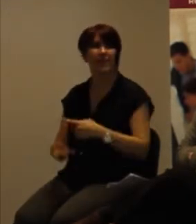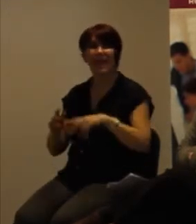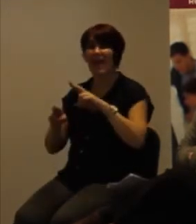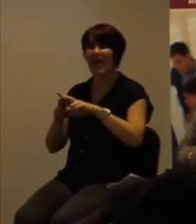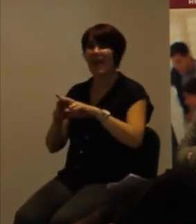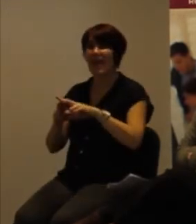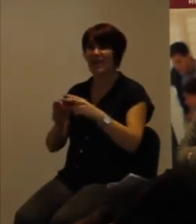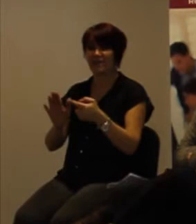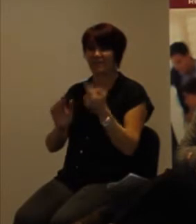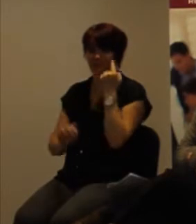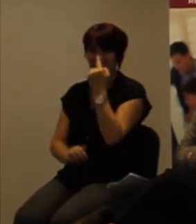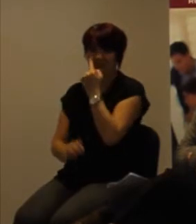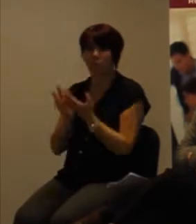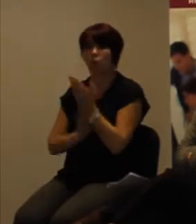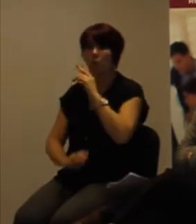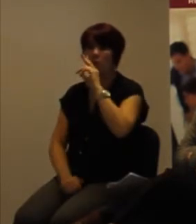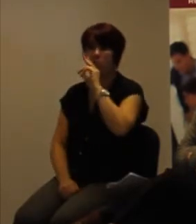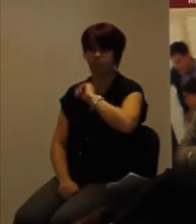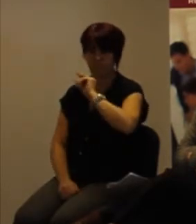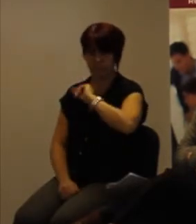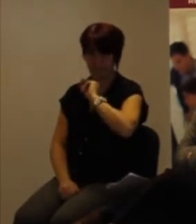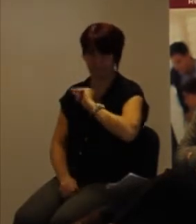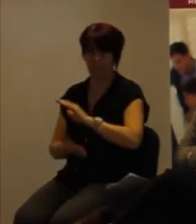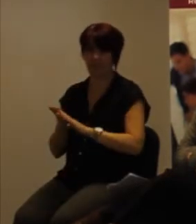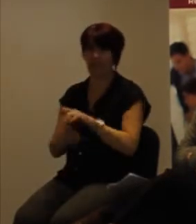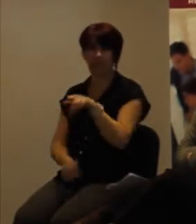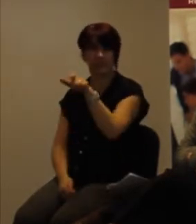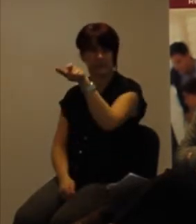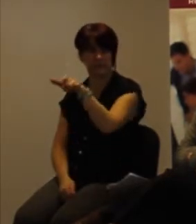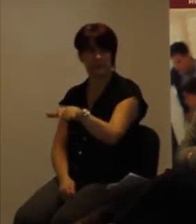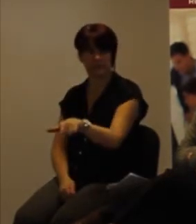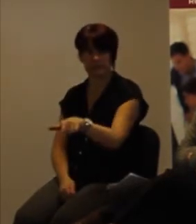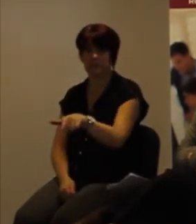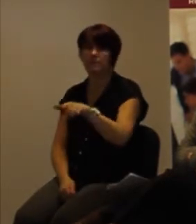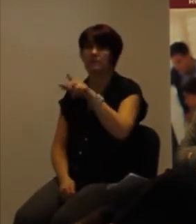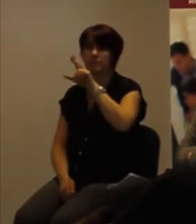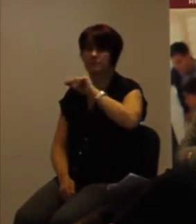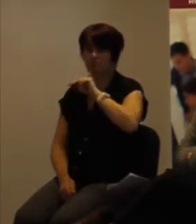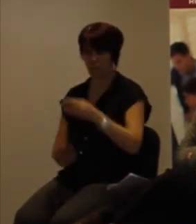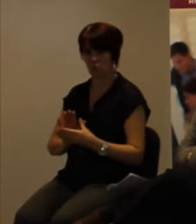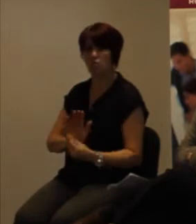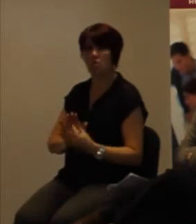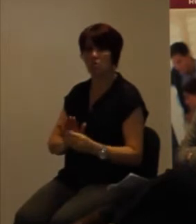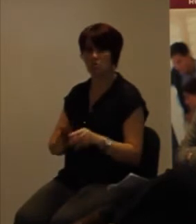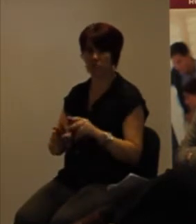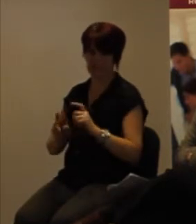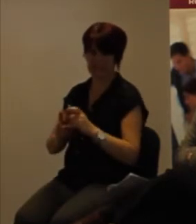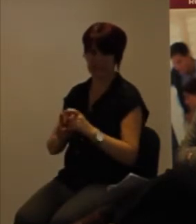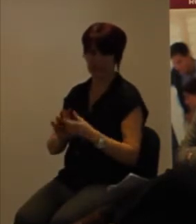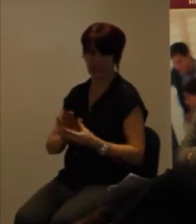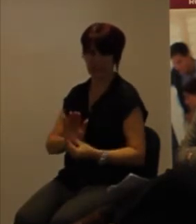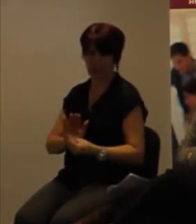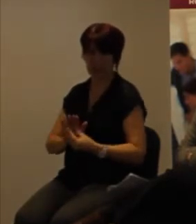audio evidence, so you're recording on CD, you're recording an